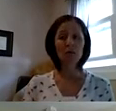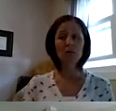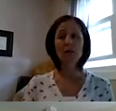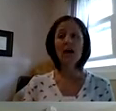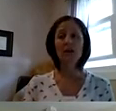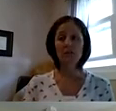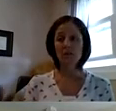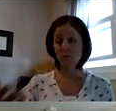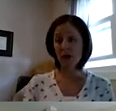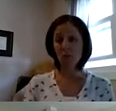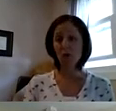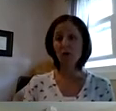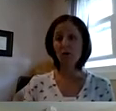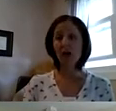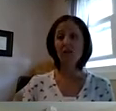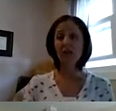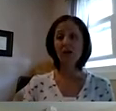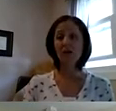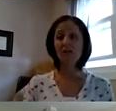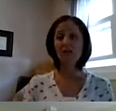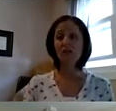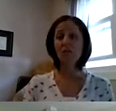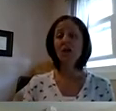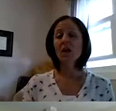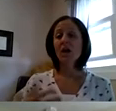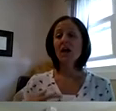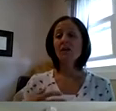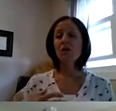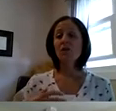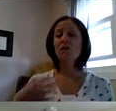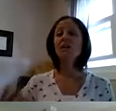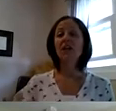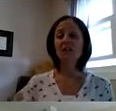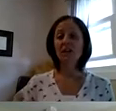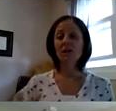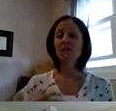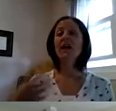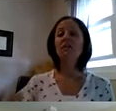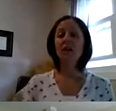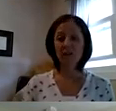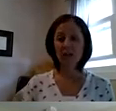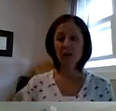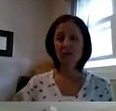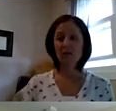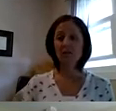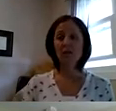through that portal, that online grant system. And if you're receiving anything outside of the online grant system, it's